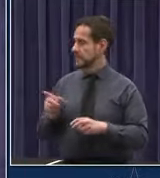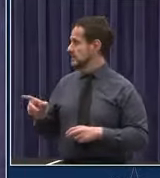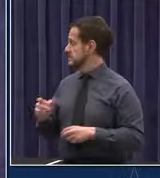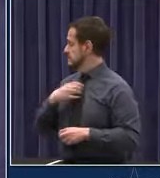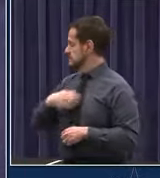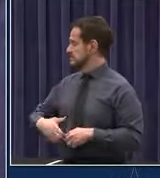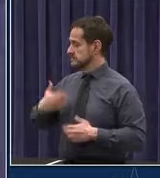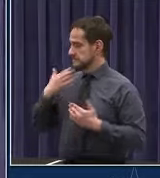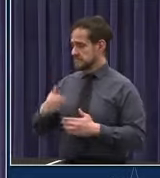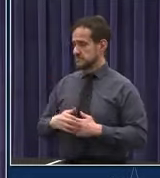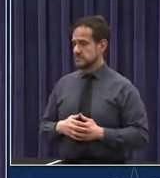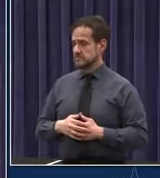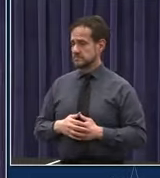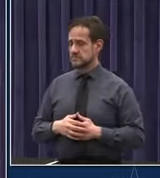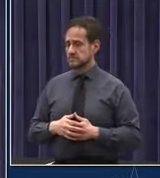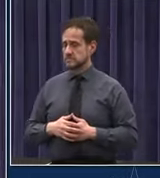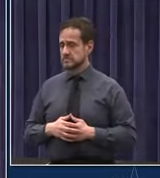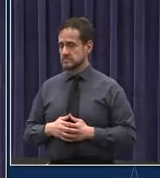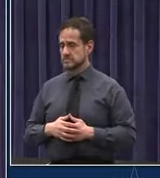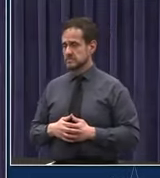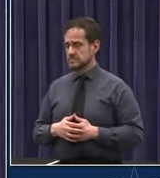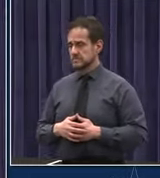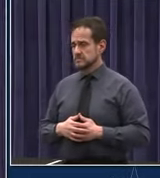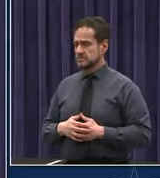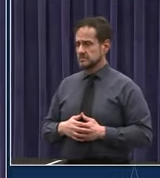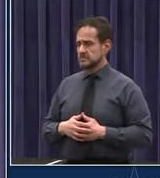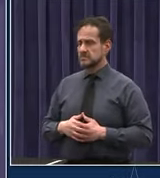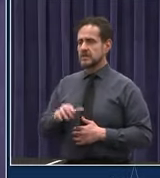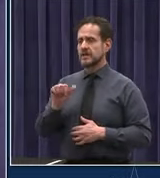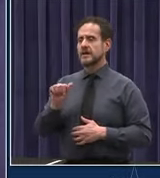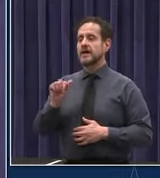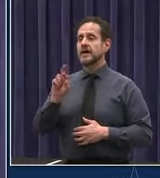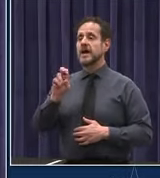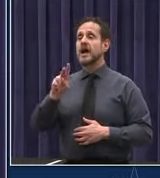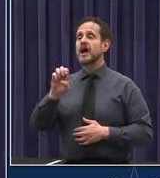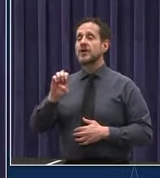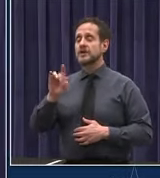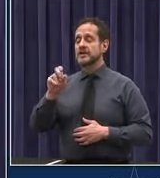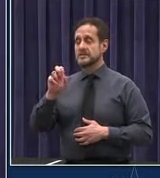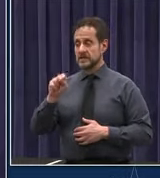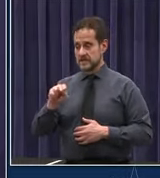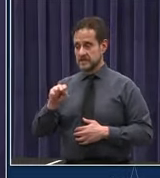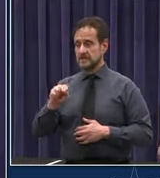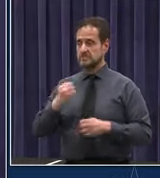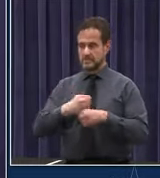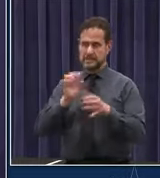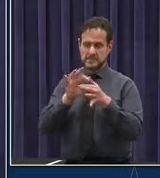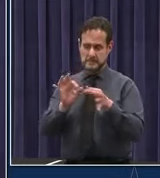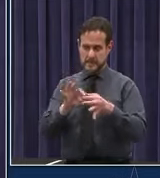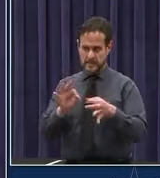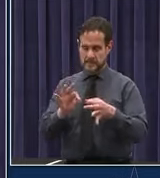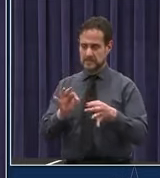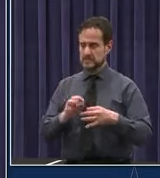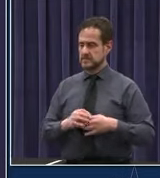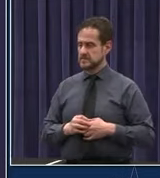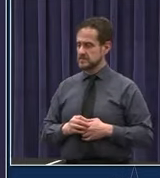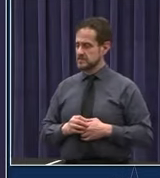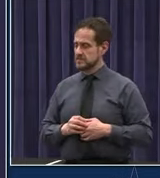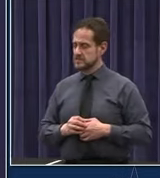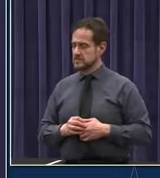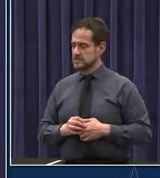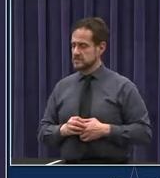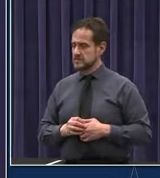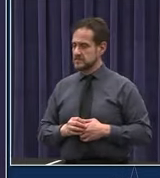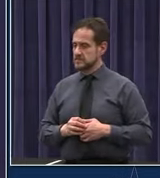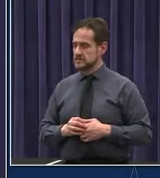the cars and the cash that they flash in front of our young people to entice them into this life. Take